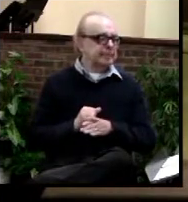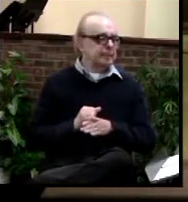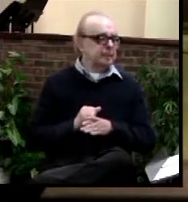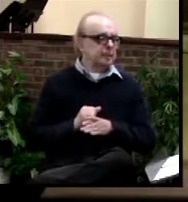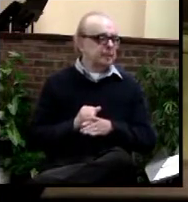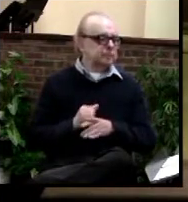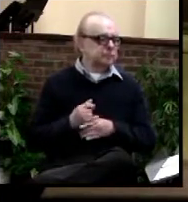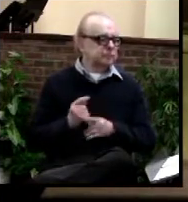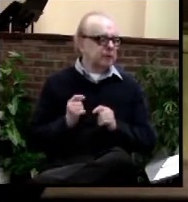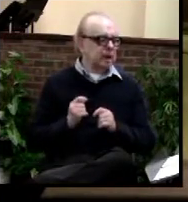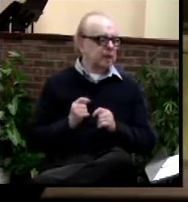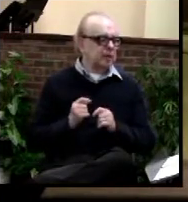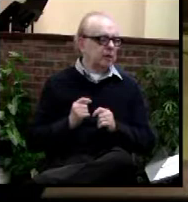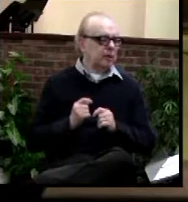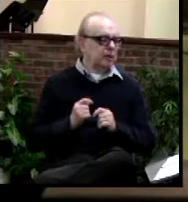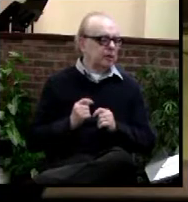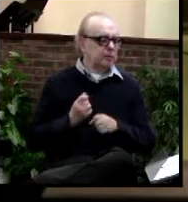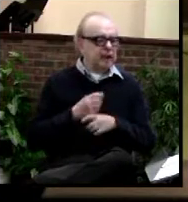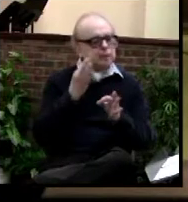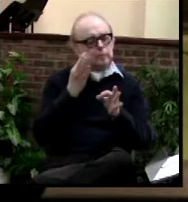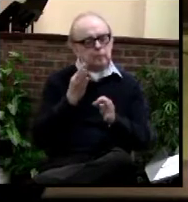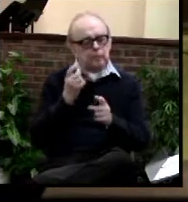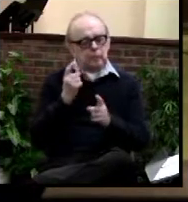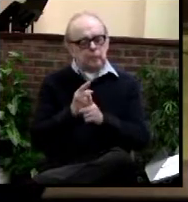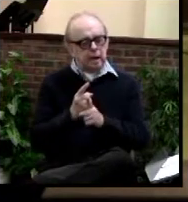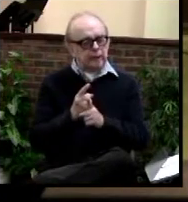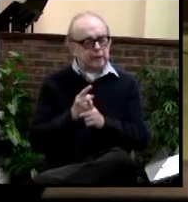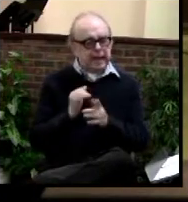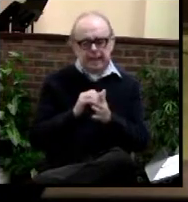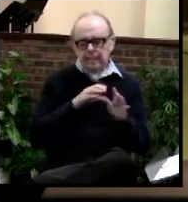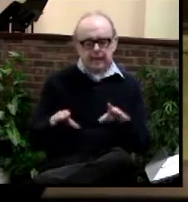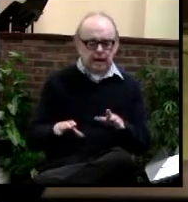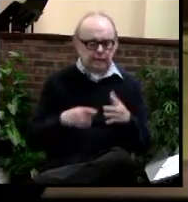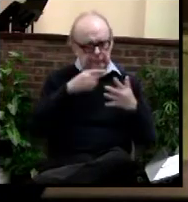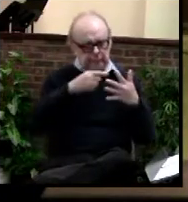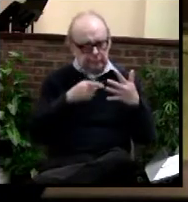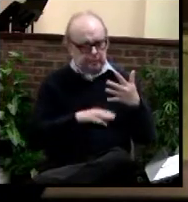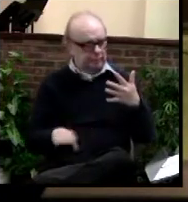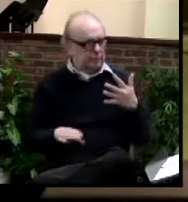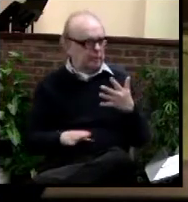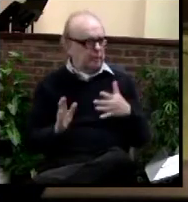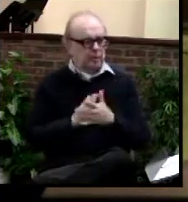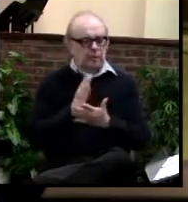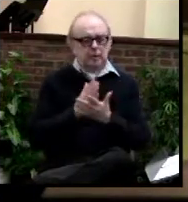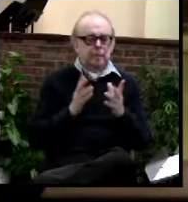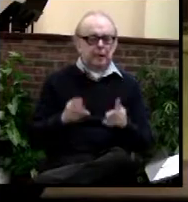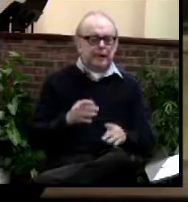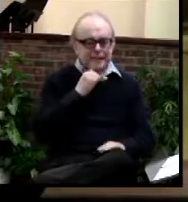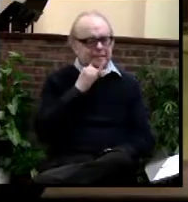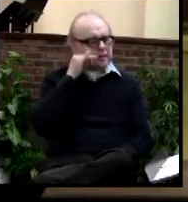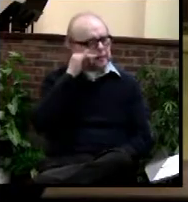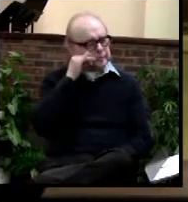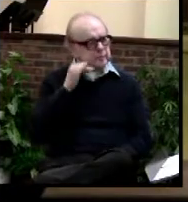to justify this action or that action. I was sharing with someone yesterday.